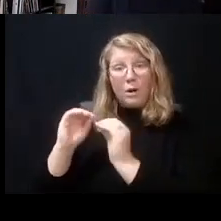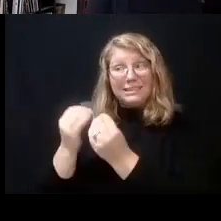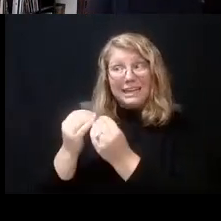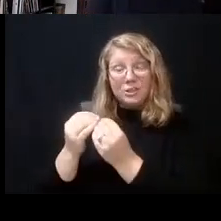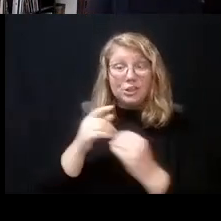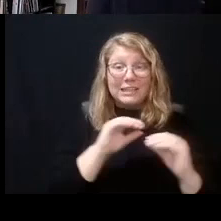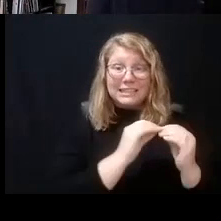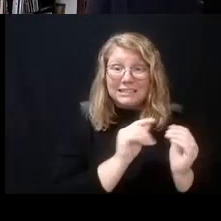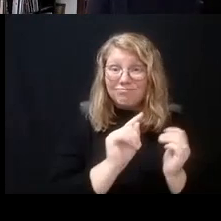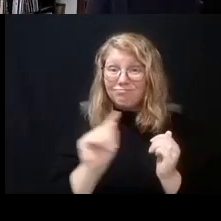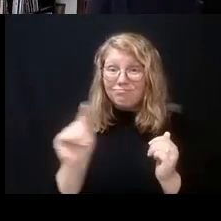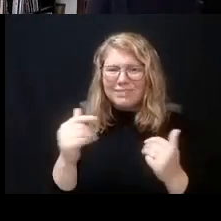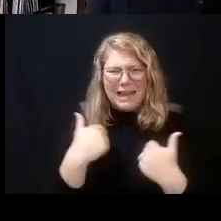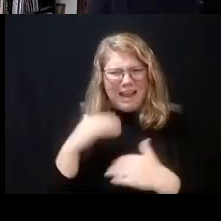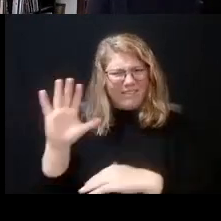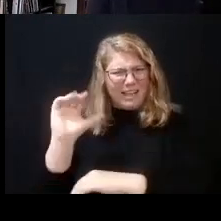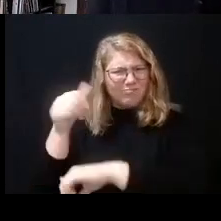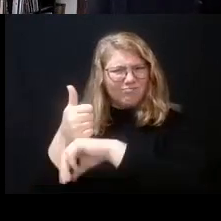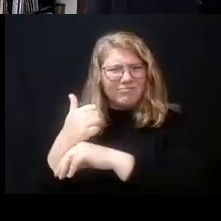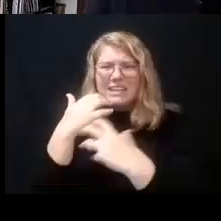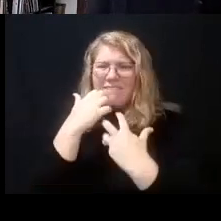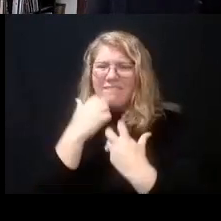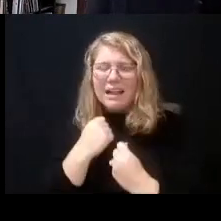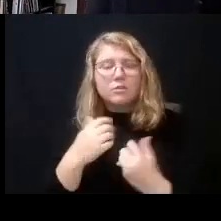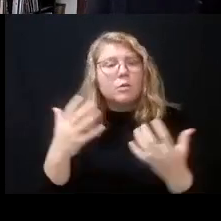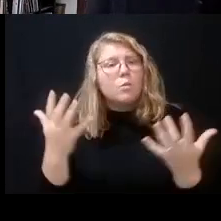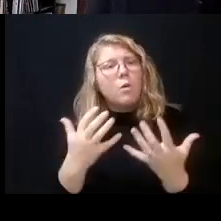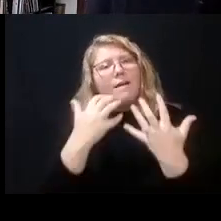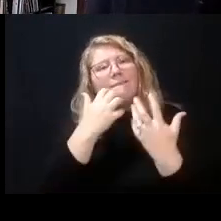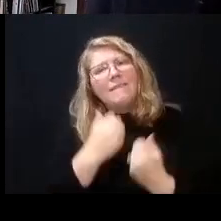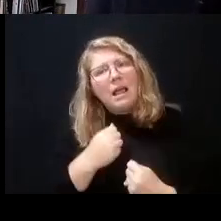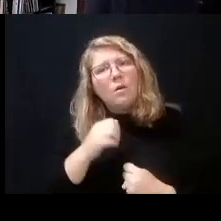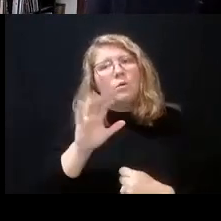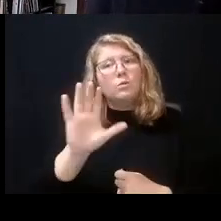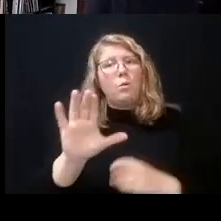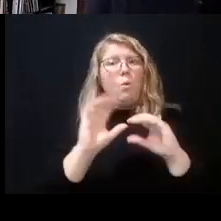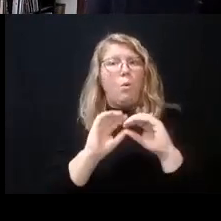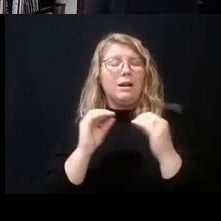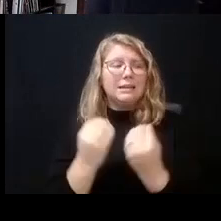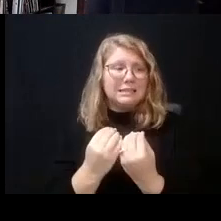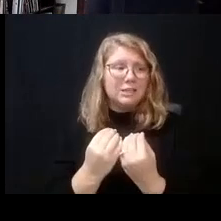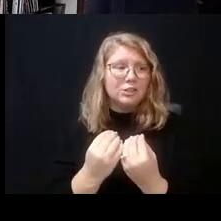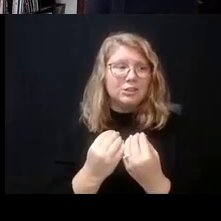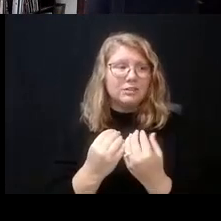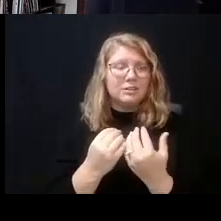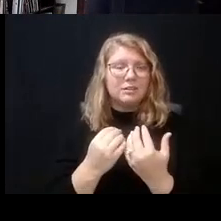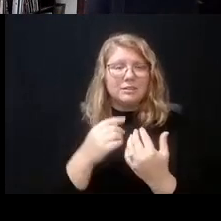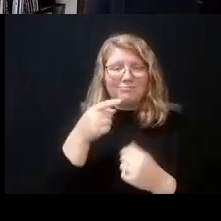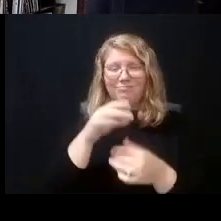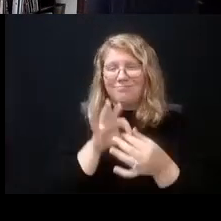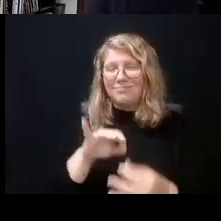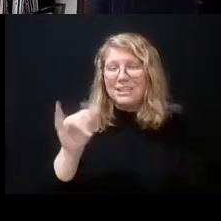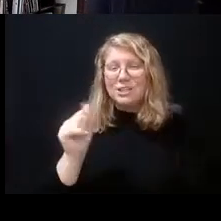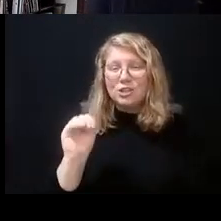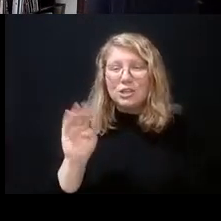of values, right? So what are the values that your organization, the question on the Jamboard, the next one